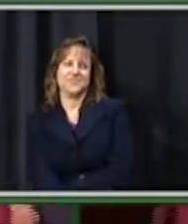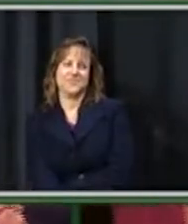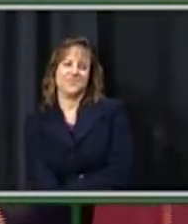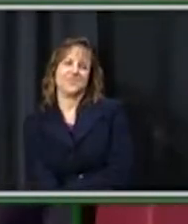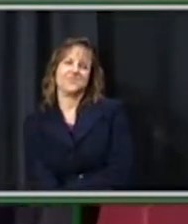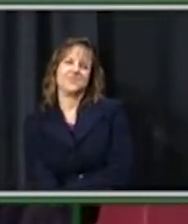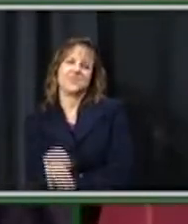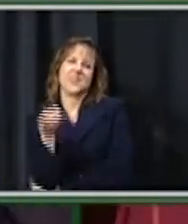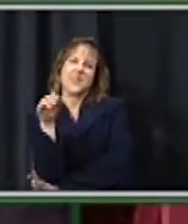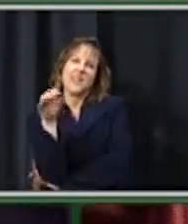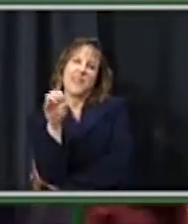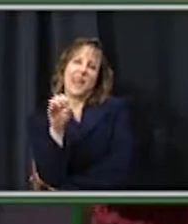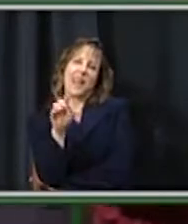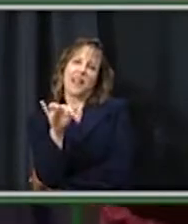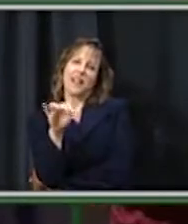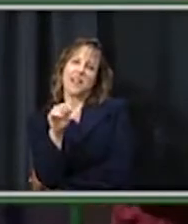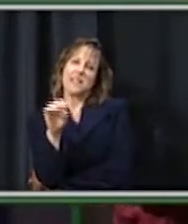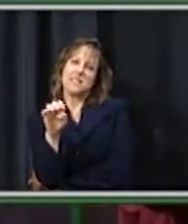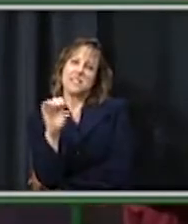Elise Sheffield.